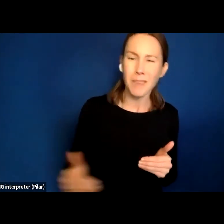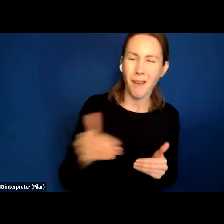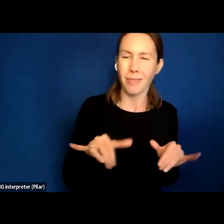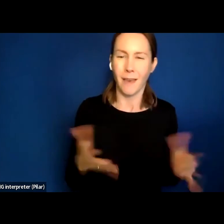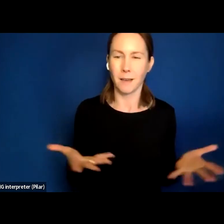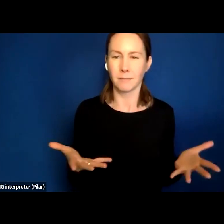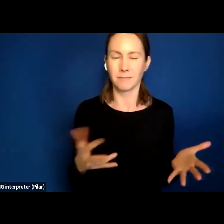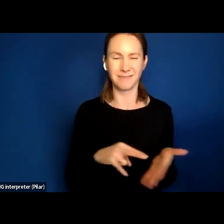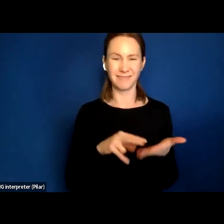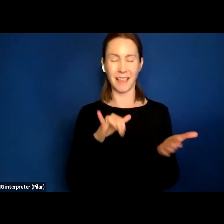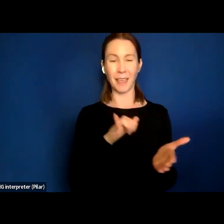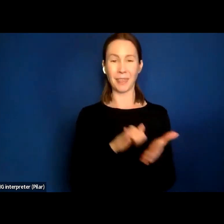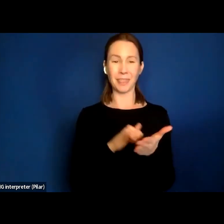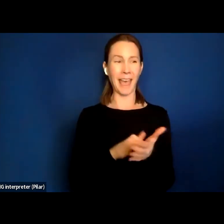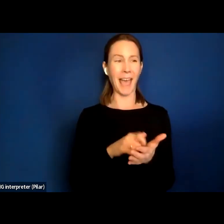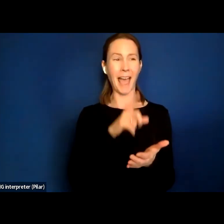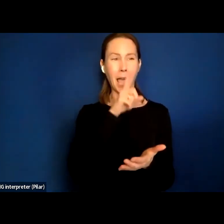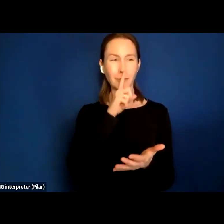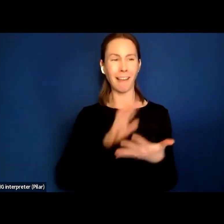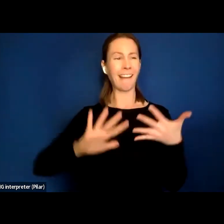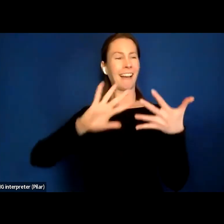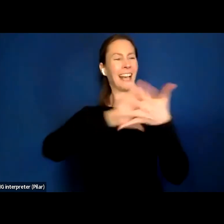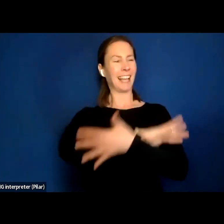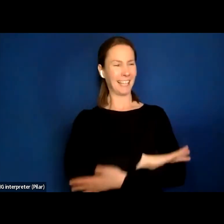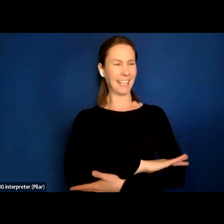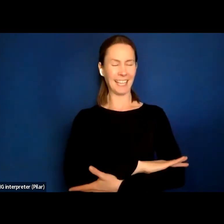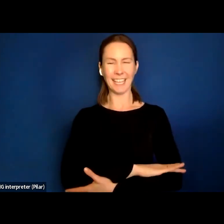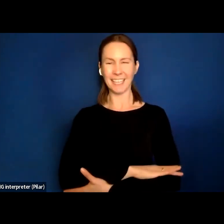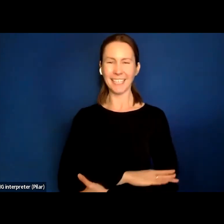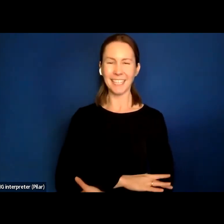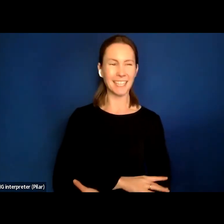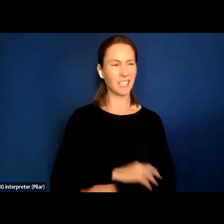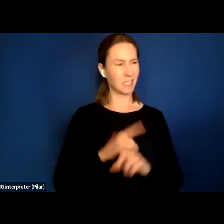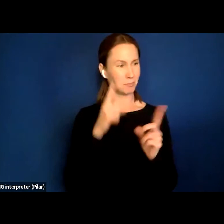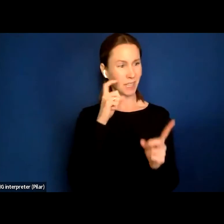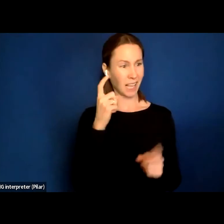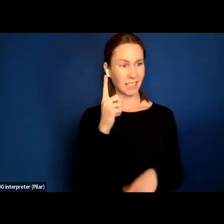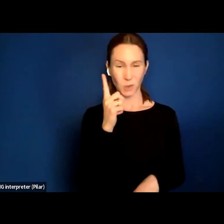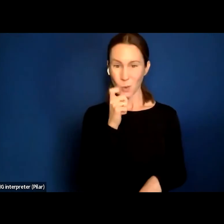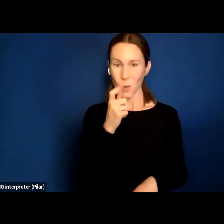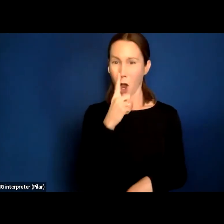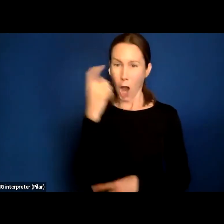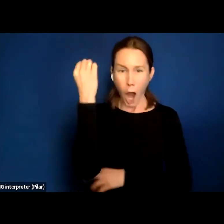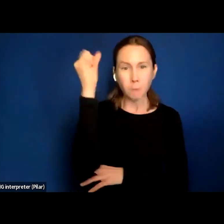that metaphorical gray blanket because our movement leaders already are philanthropists.